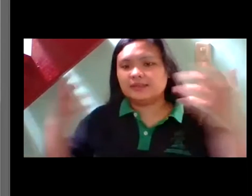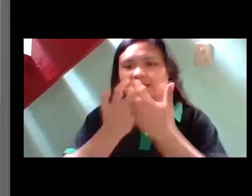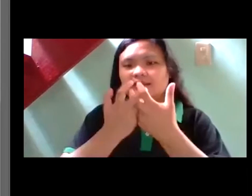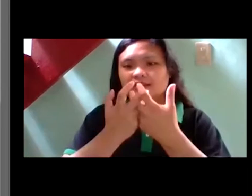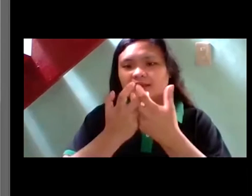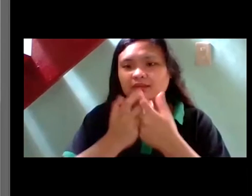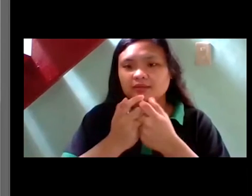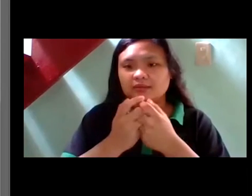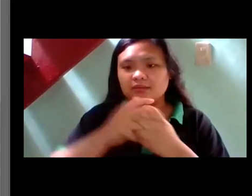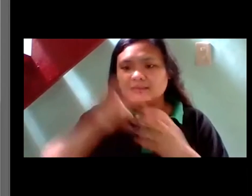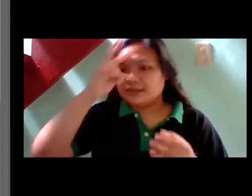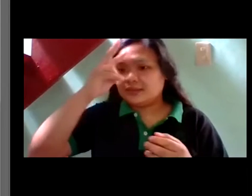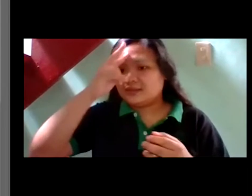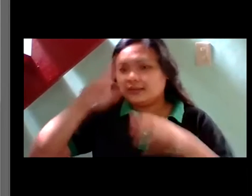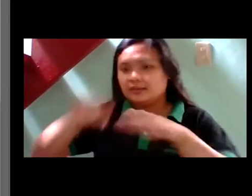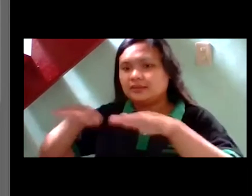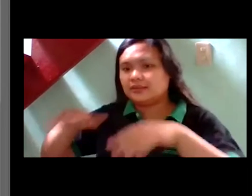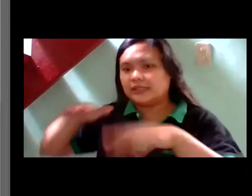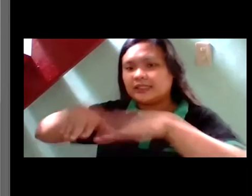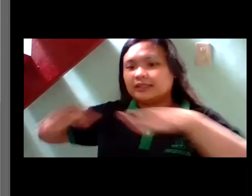Oh, kid. Okay.